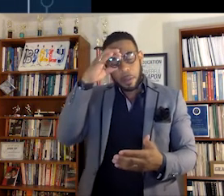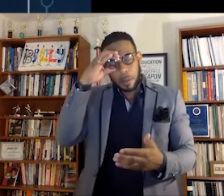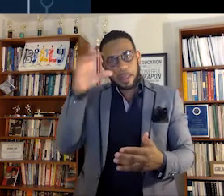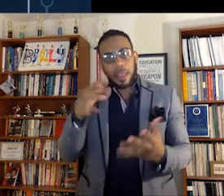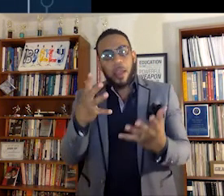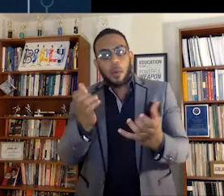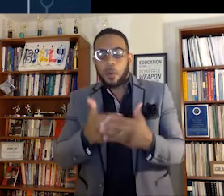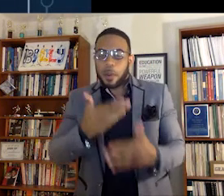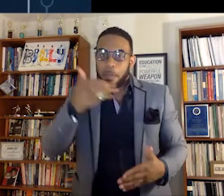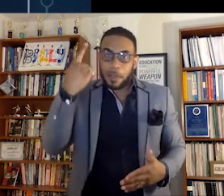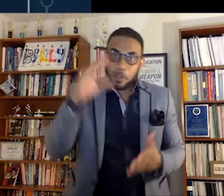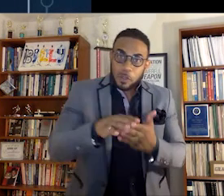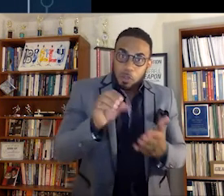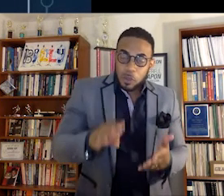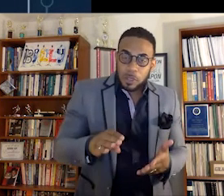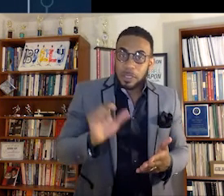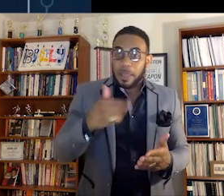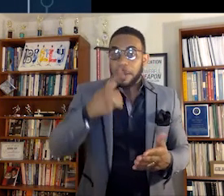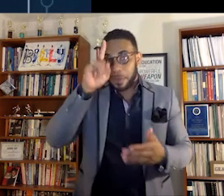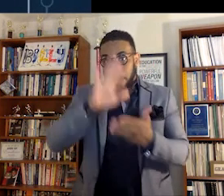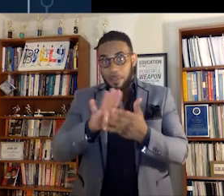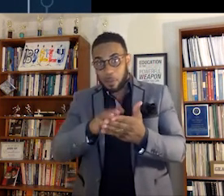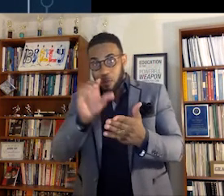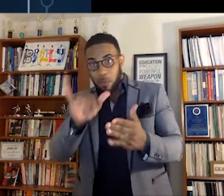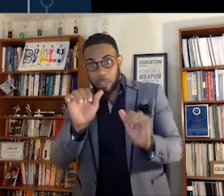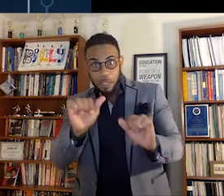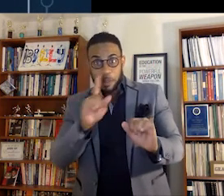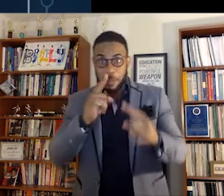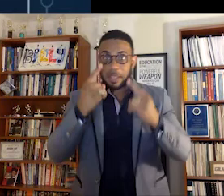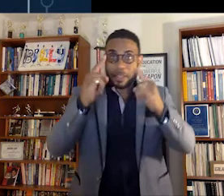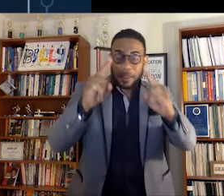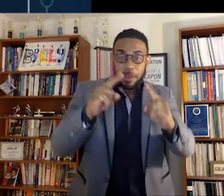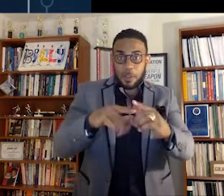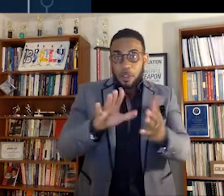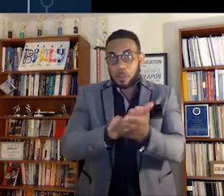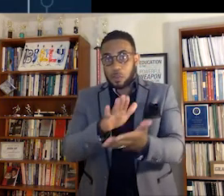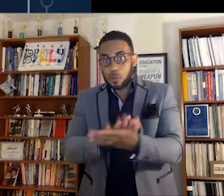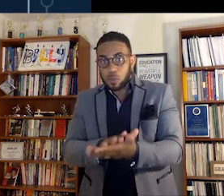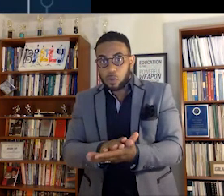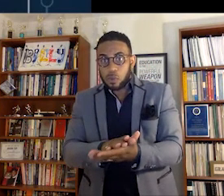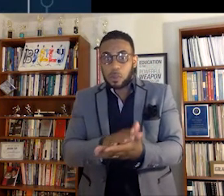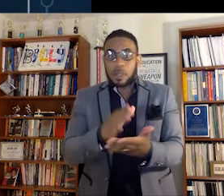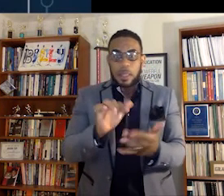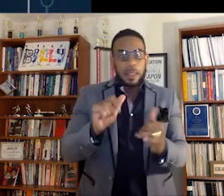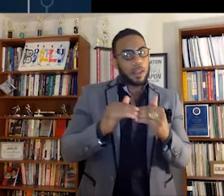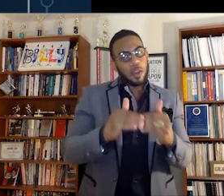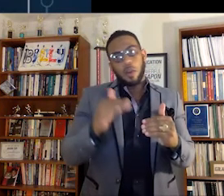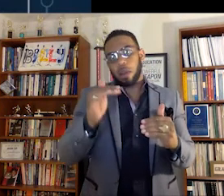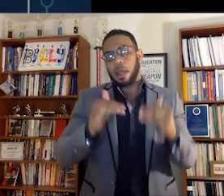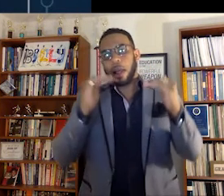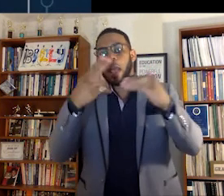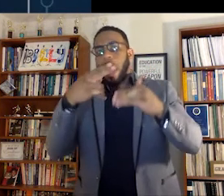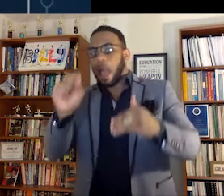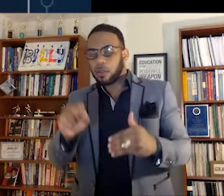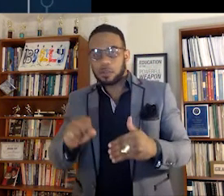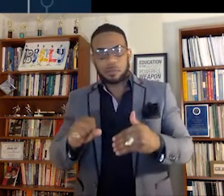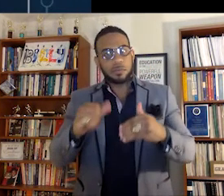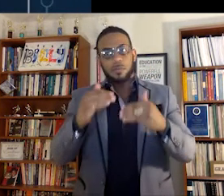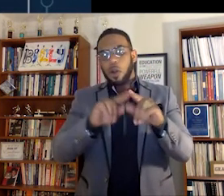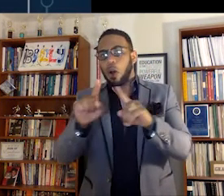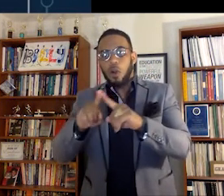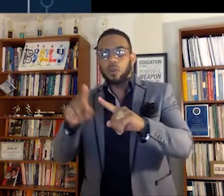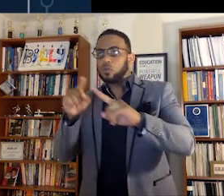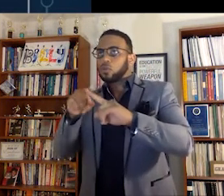wanted what's best for the students. They believed that their students could be successful in school and they could go on to high school and